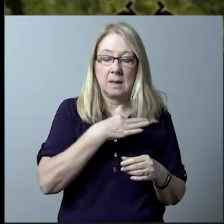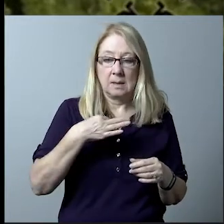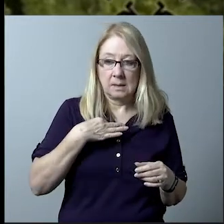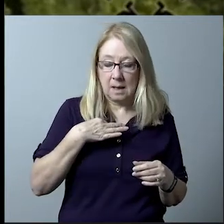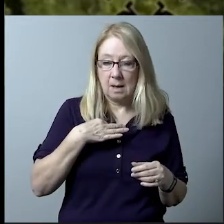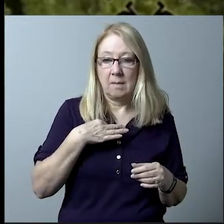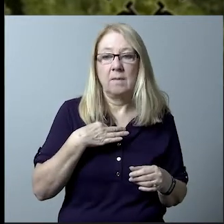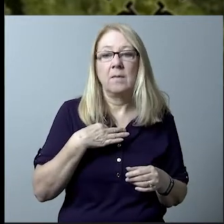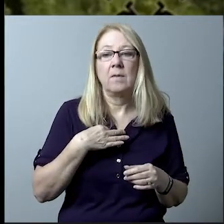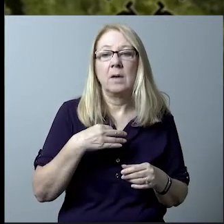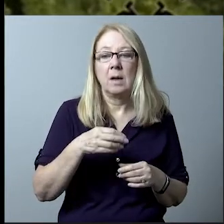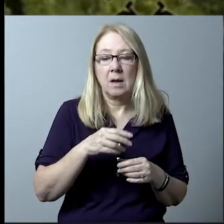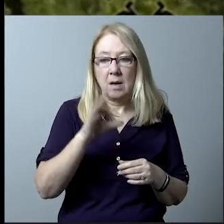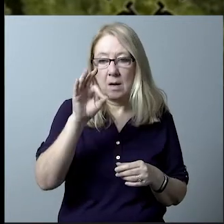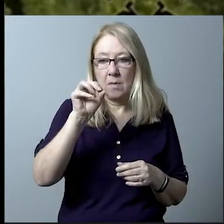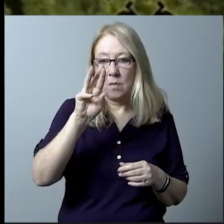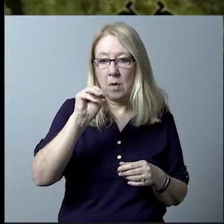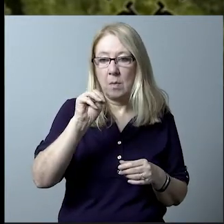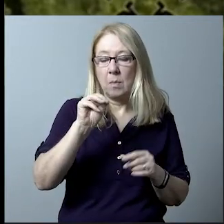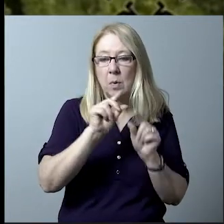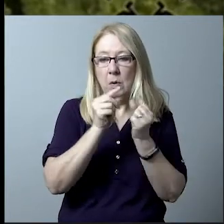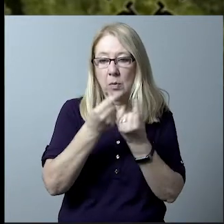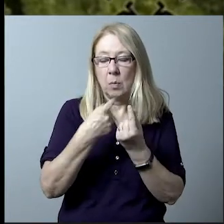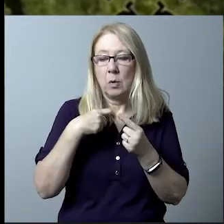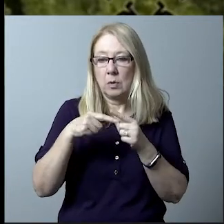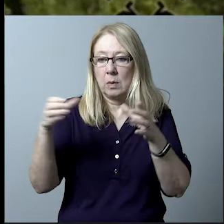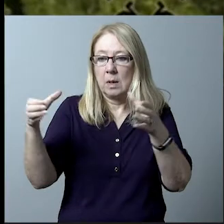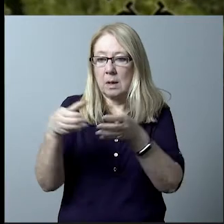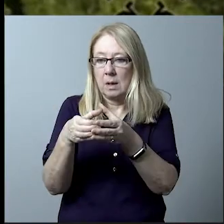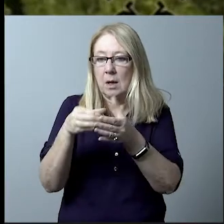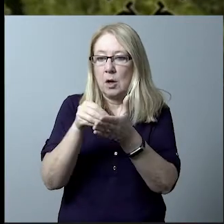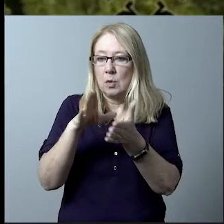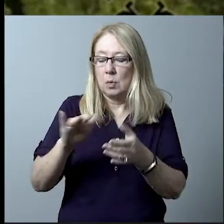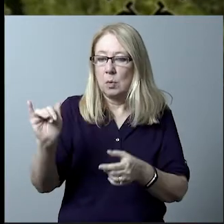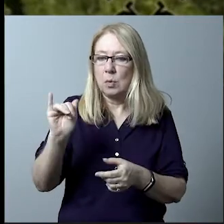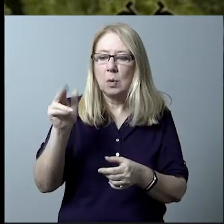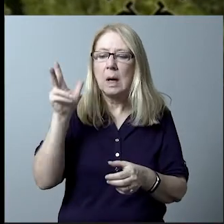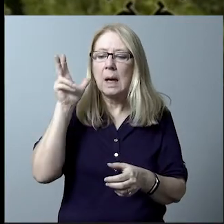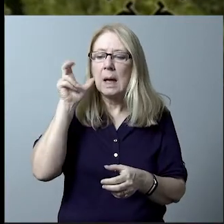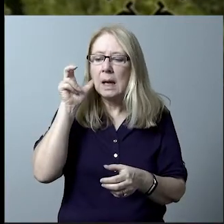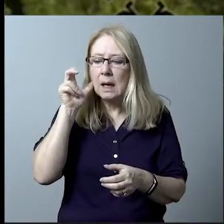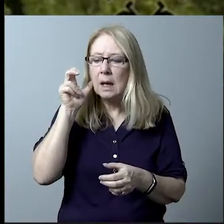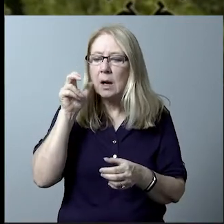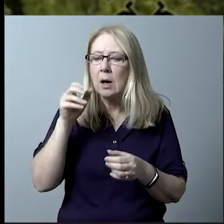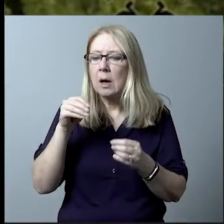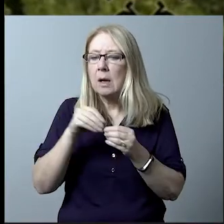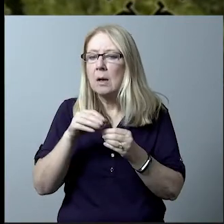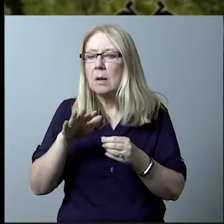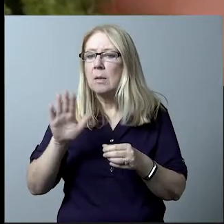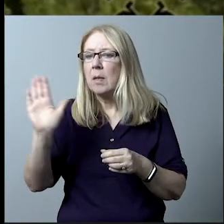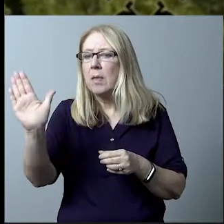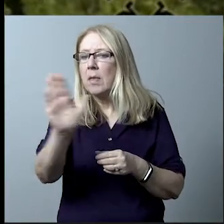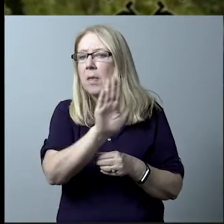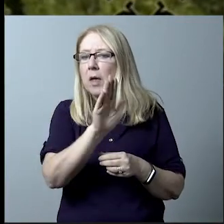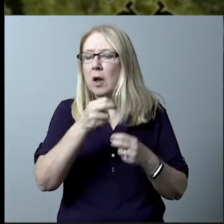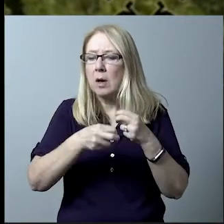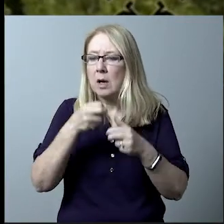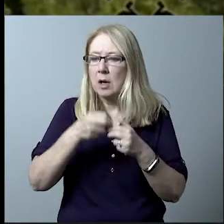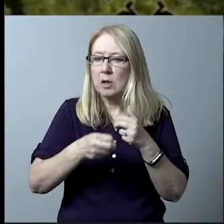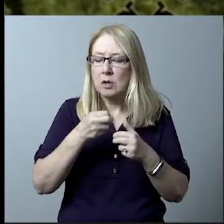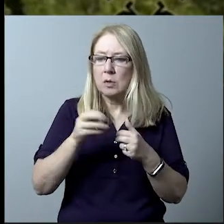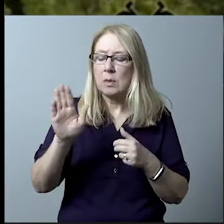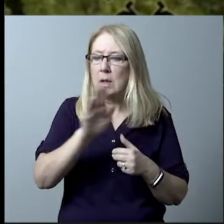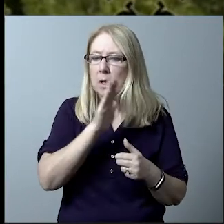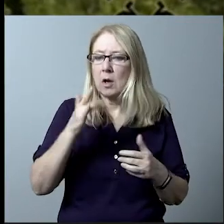and staff forum groups. And so we're taking a look at trying to get some students together as well in order to just hear more en masse what